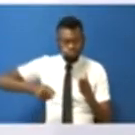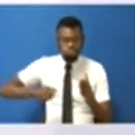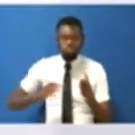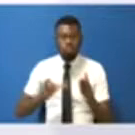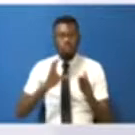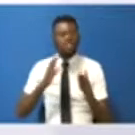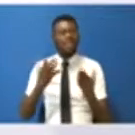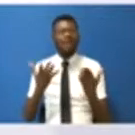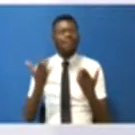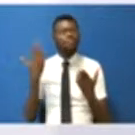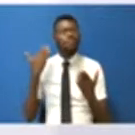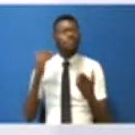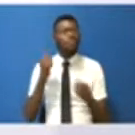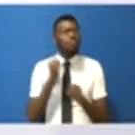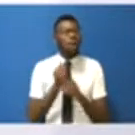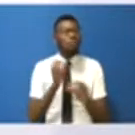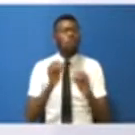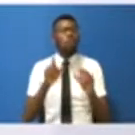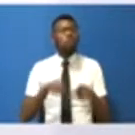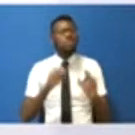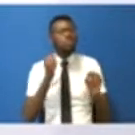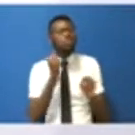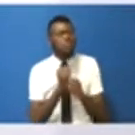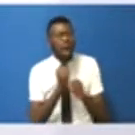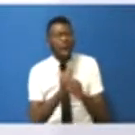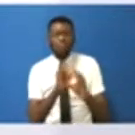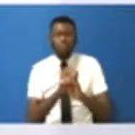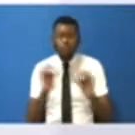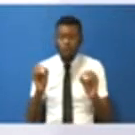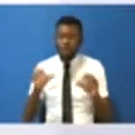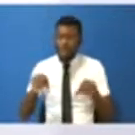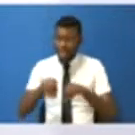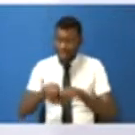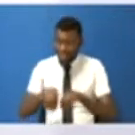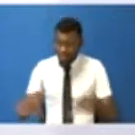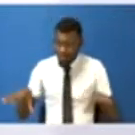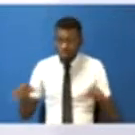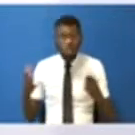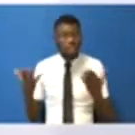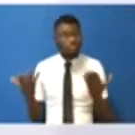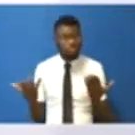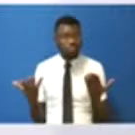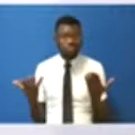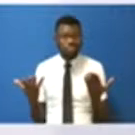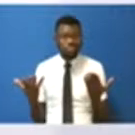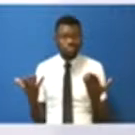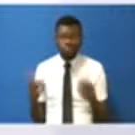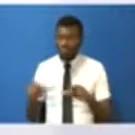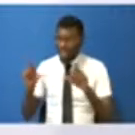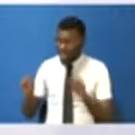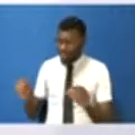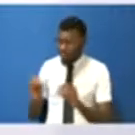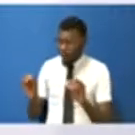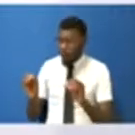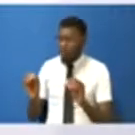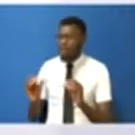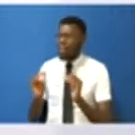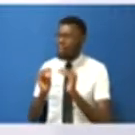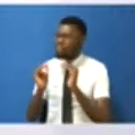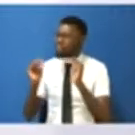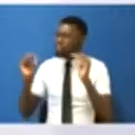those interventions you're talking about you had a chance to do them devolution cannot be trivialized in this country devolution is the greatest gift to give to our